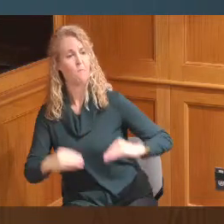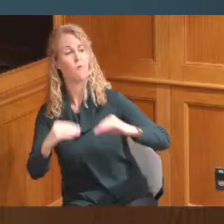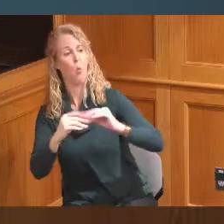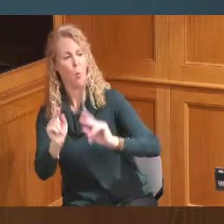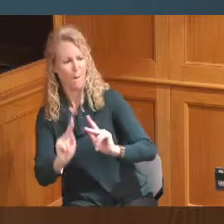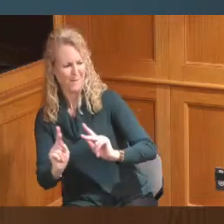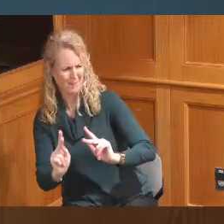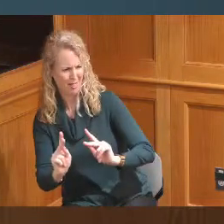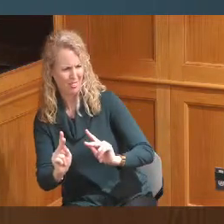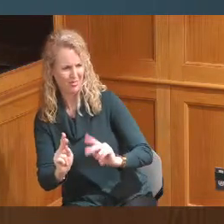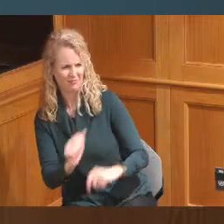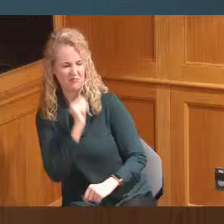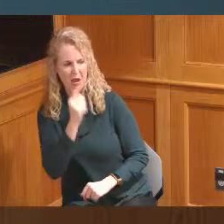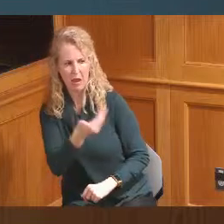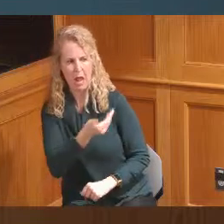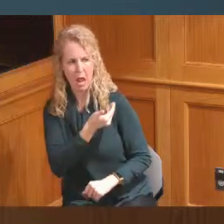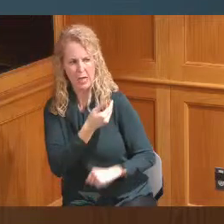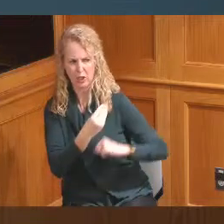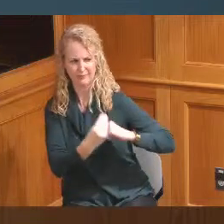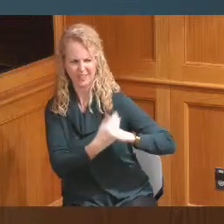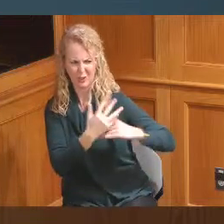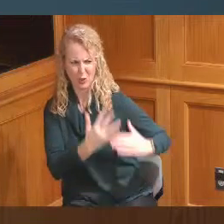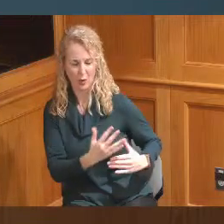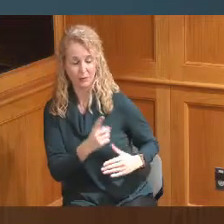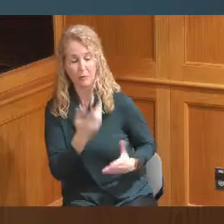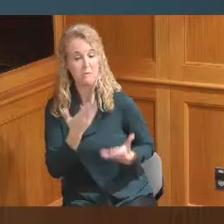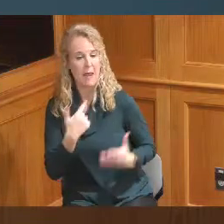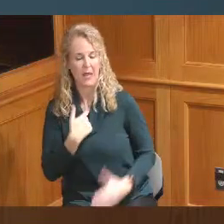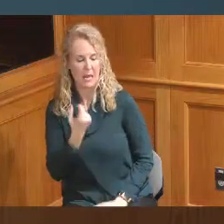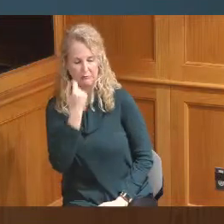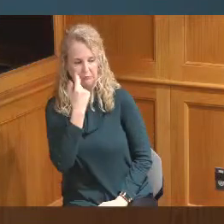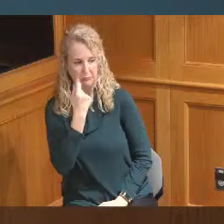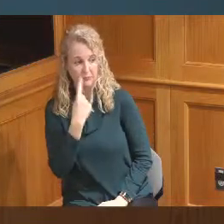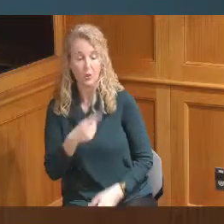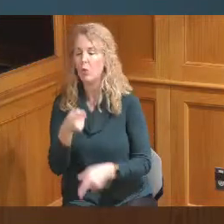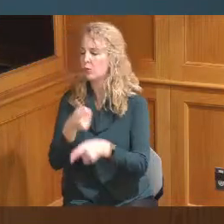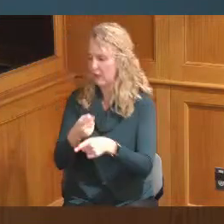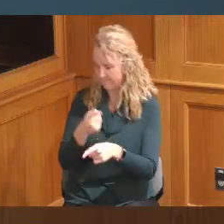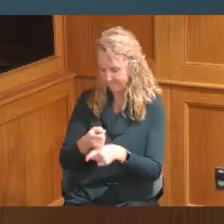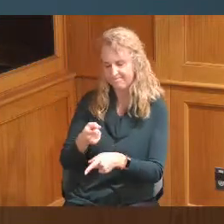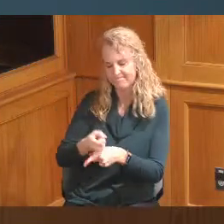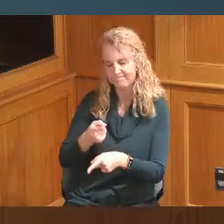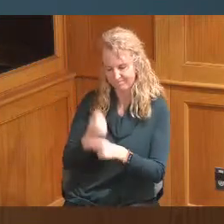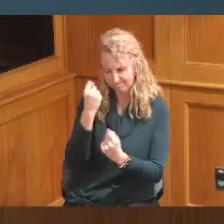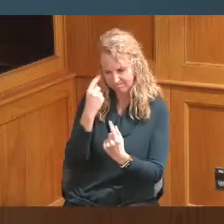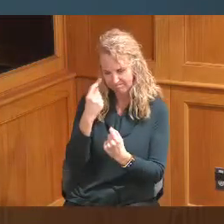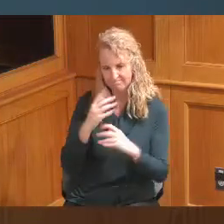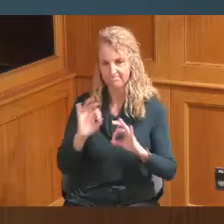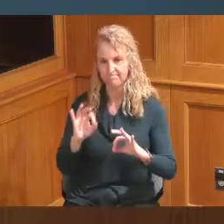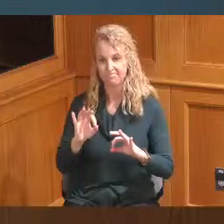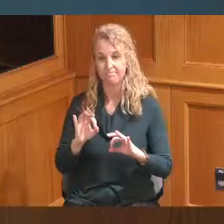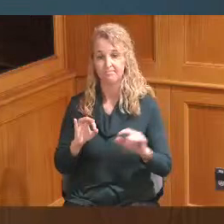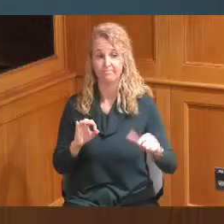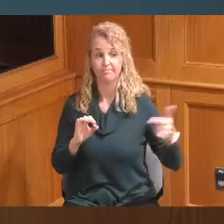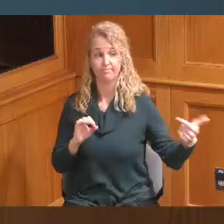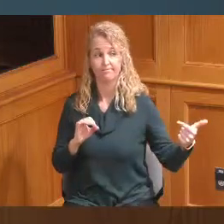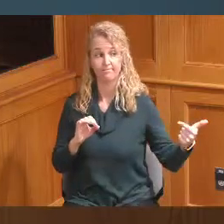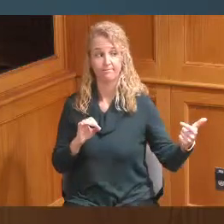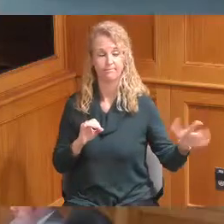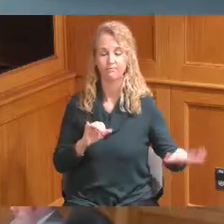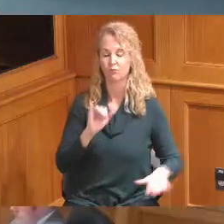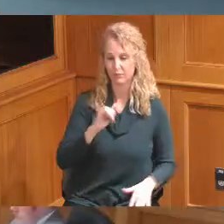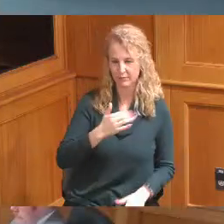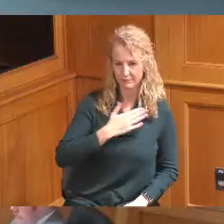people. Not necessarily consulting, but maybe I misunderstood. Right, exactly. Okay. Commissioner Dumas. Well, that would be